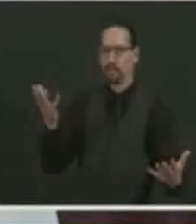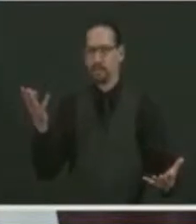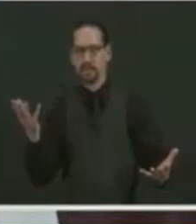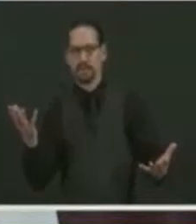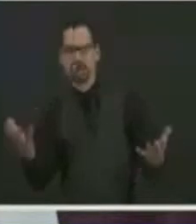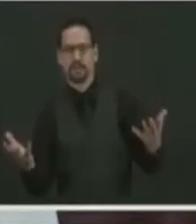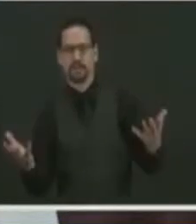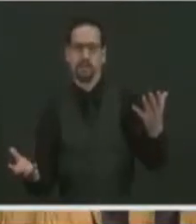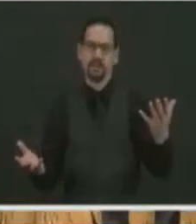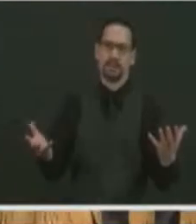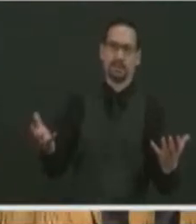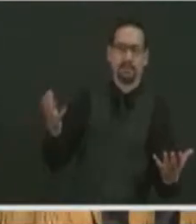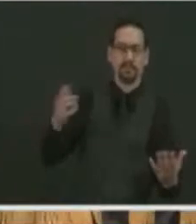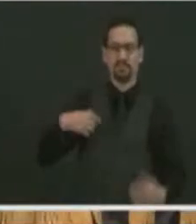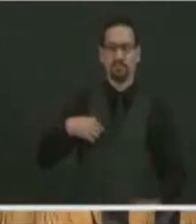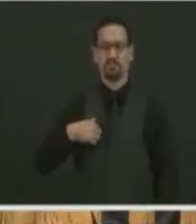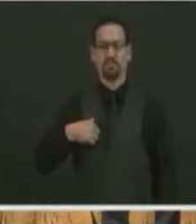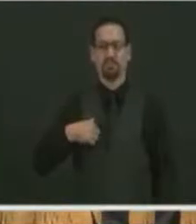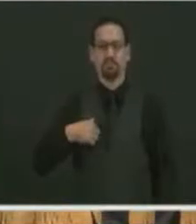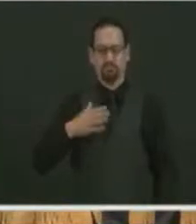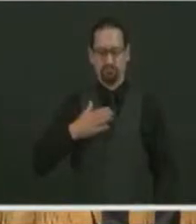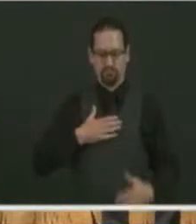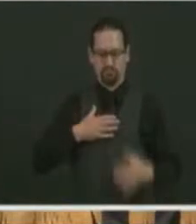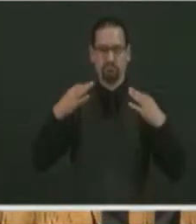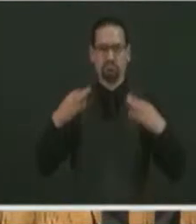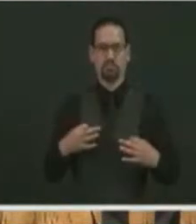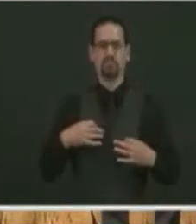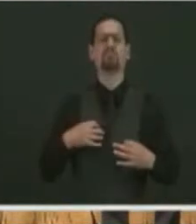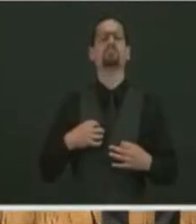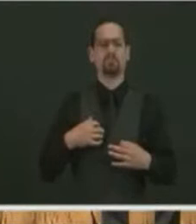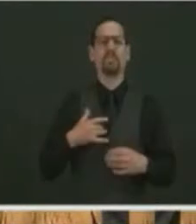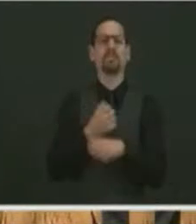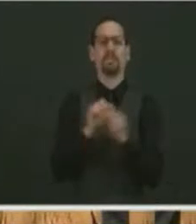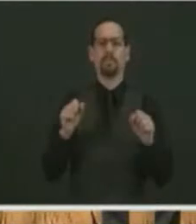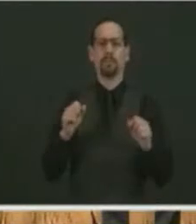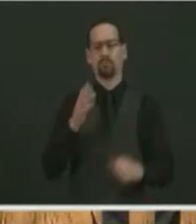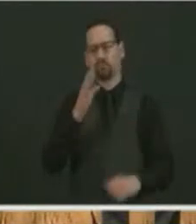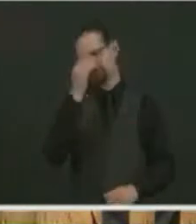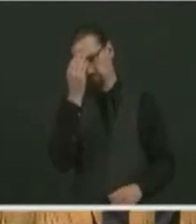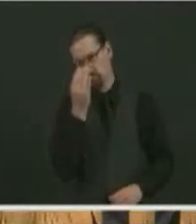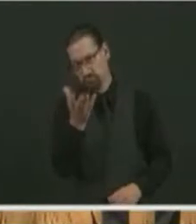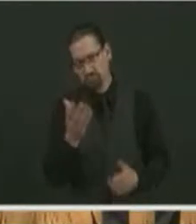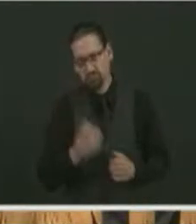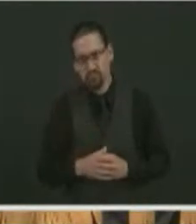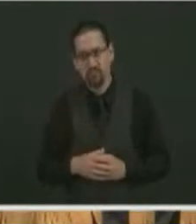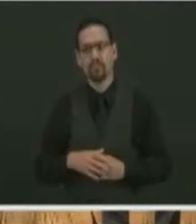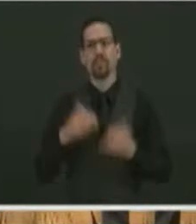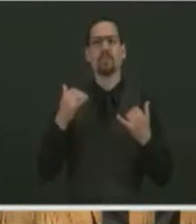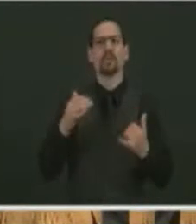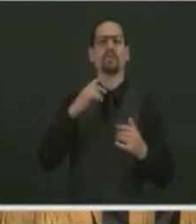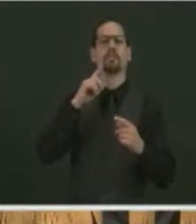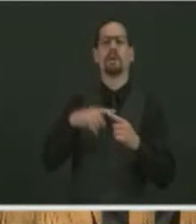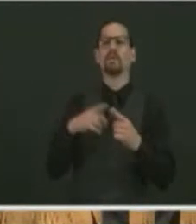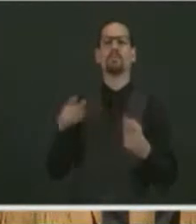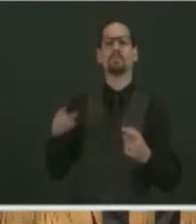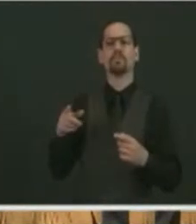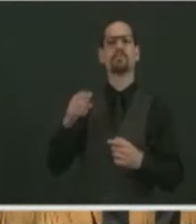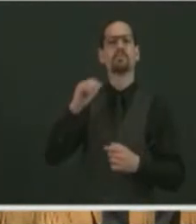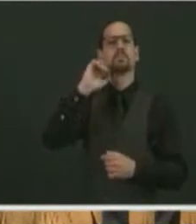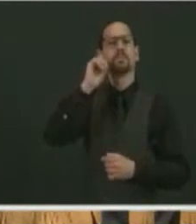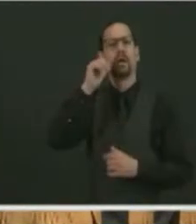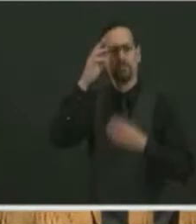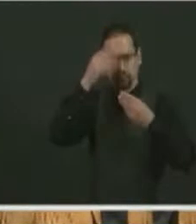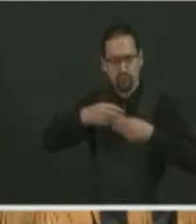safe. And just one more thing about rental assistance, is that coming tomorrow? Yes, I promise. Back to nursing